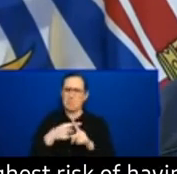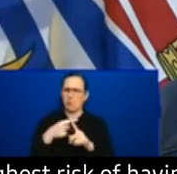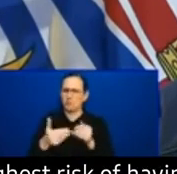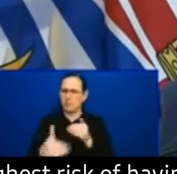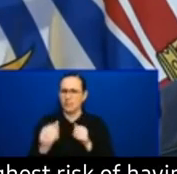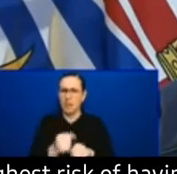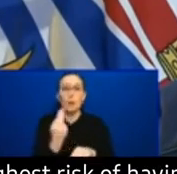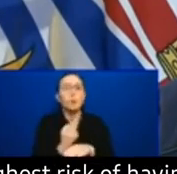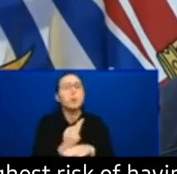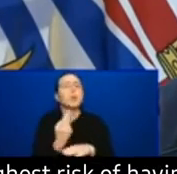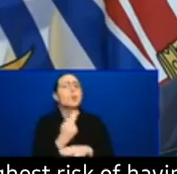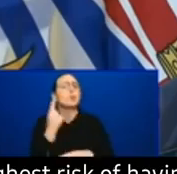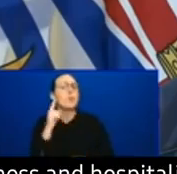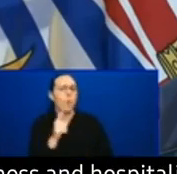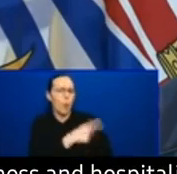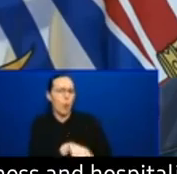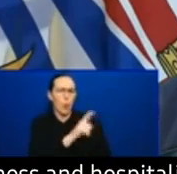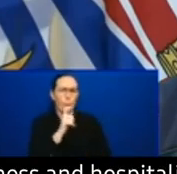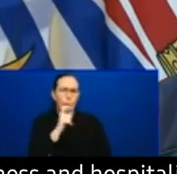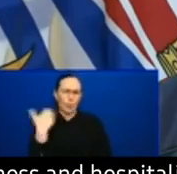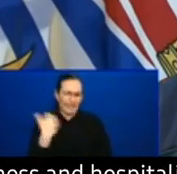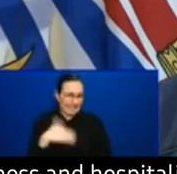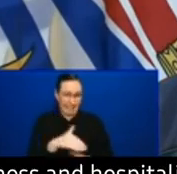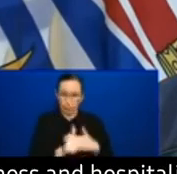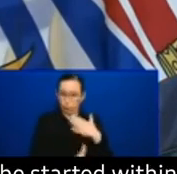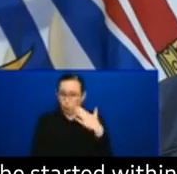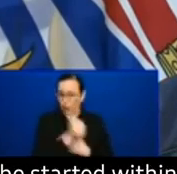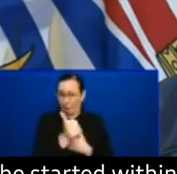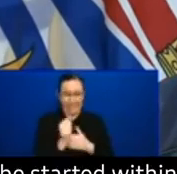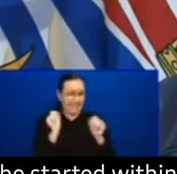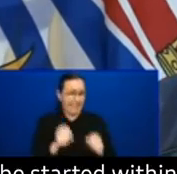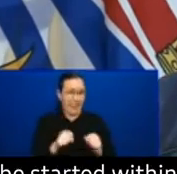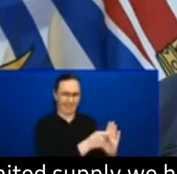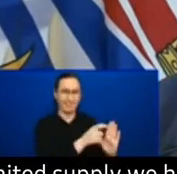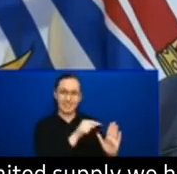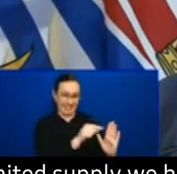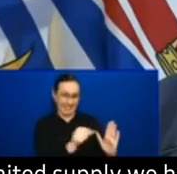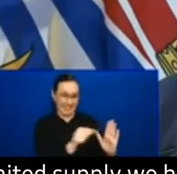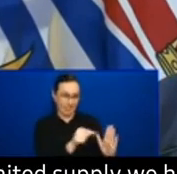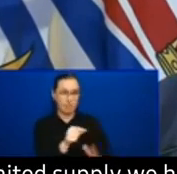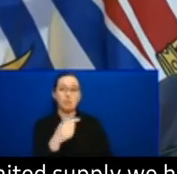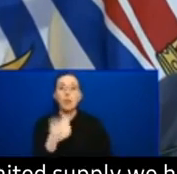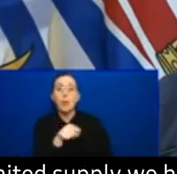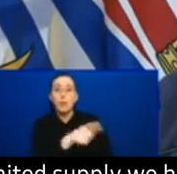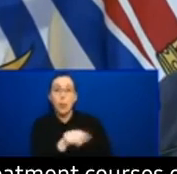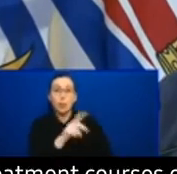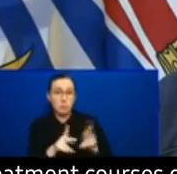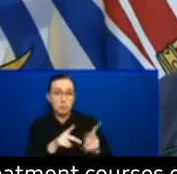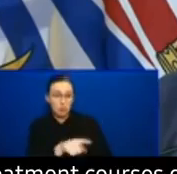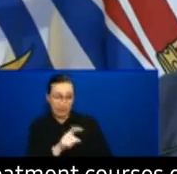illness and hospitalization, and it needs to be started within 5 days of symptom onset. And treatment courses of